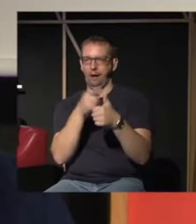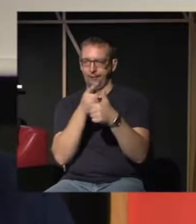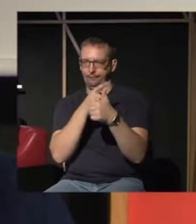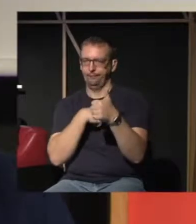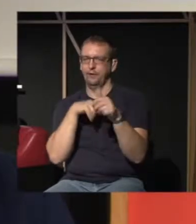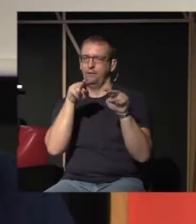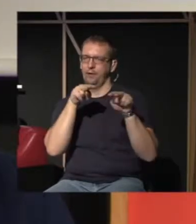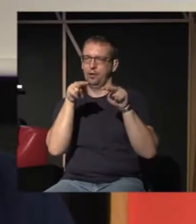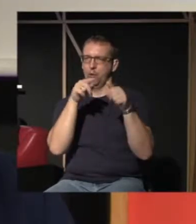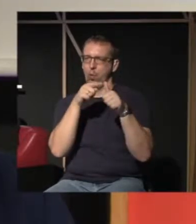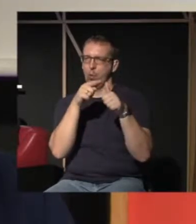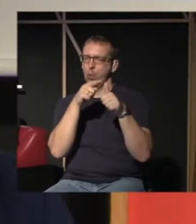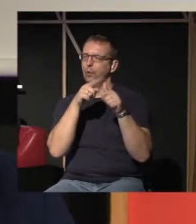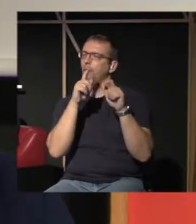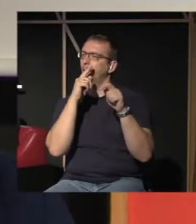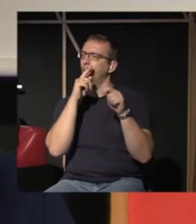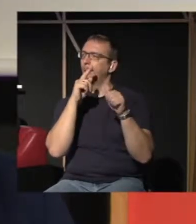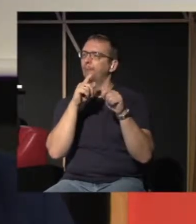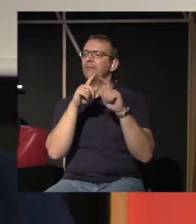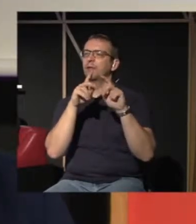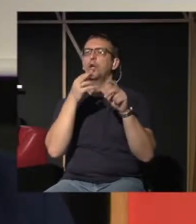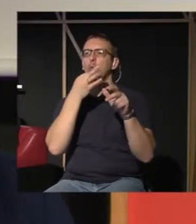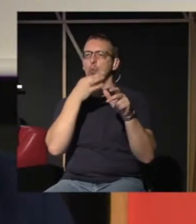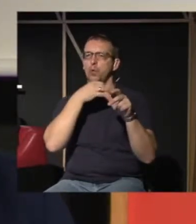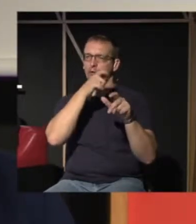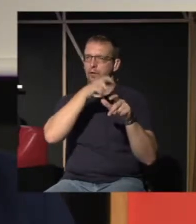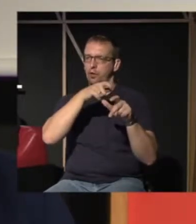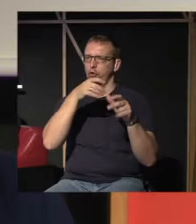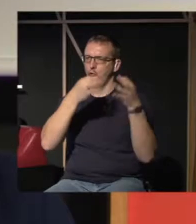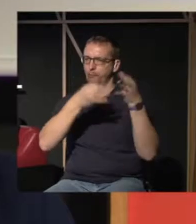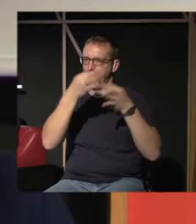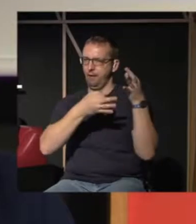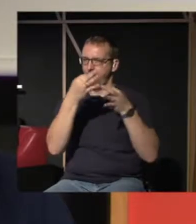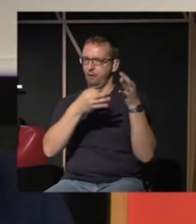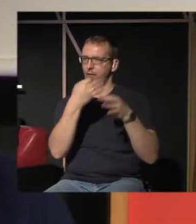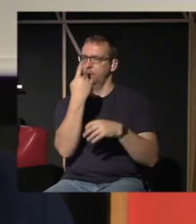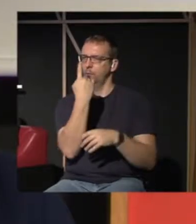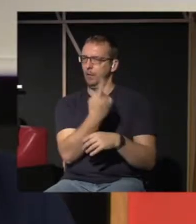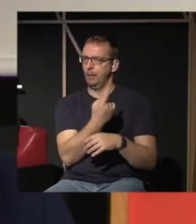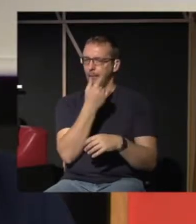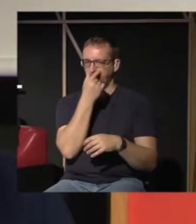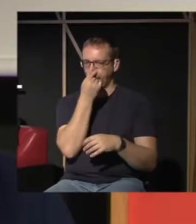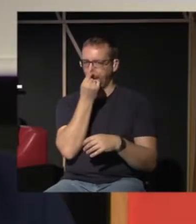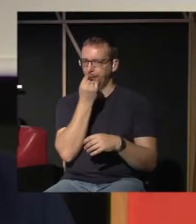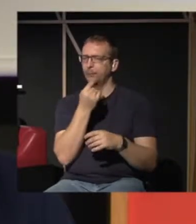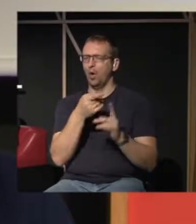was like for them playing football and being colourblind, a similar sort of poor man's version in a way of the equal game.